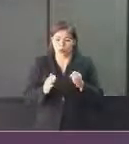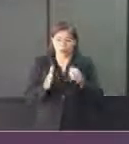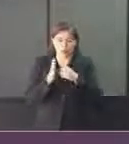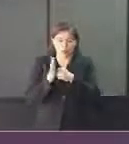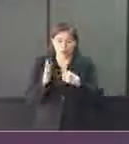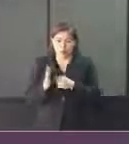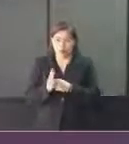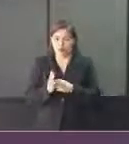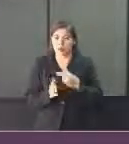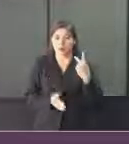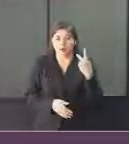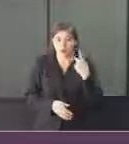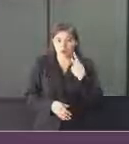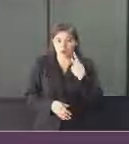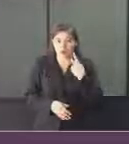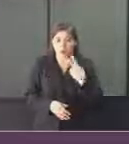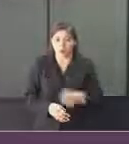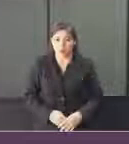intersectionality,